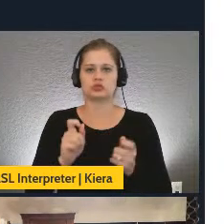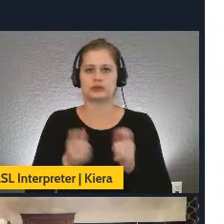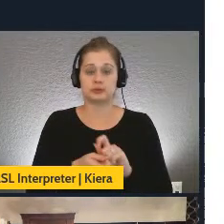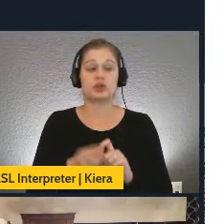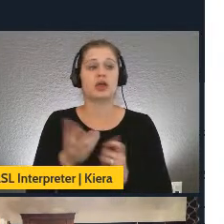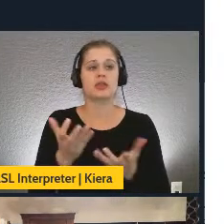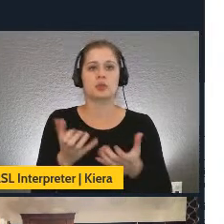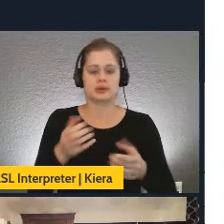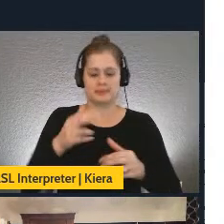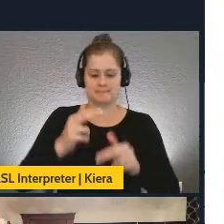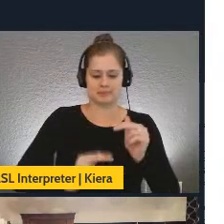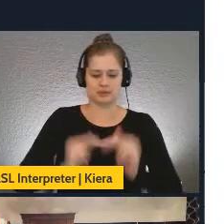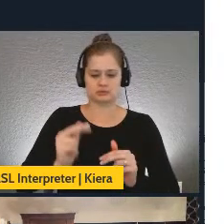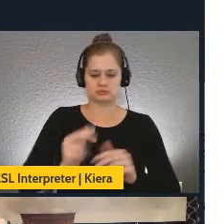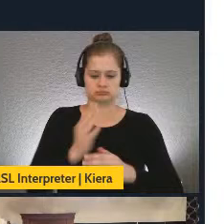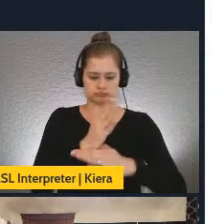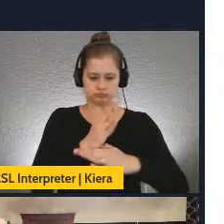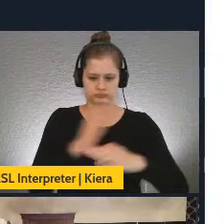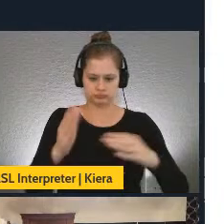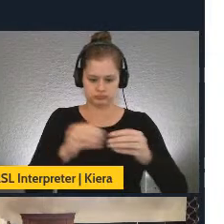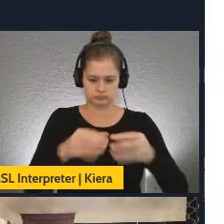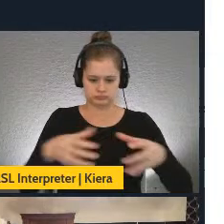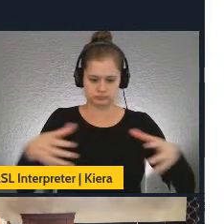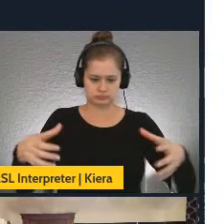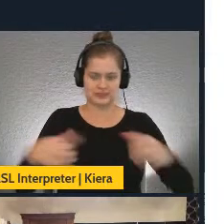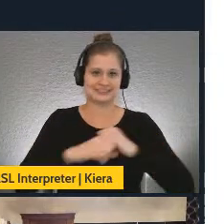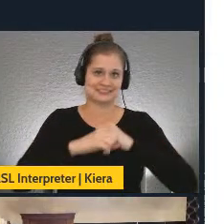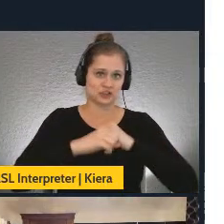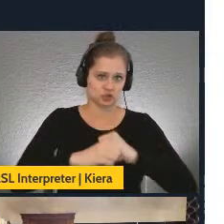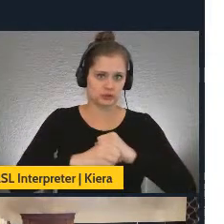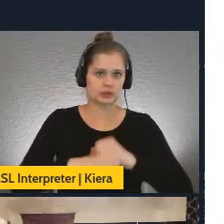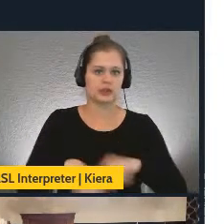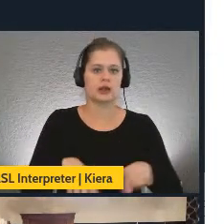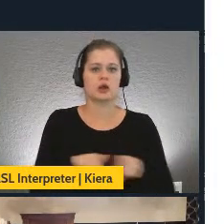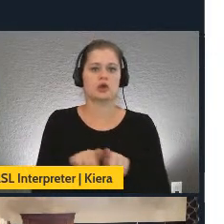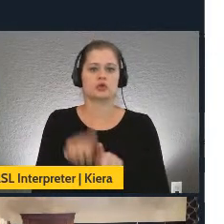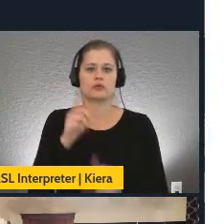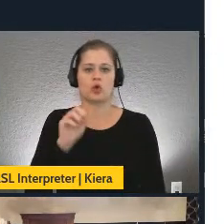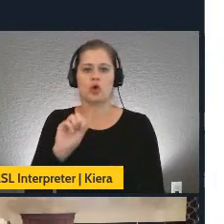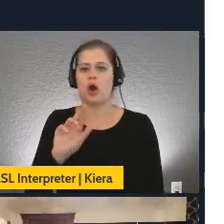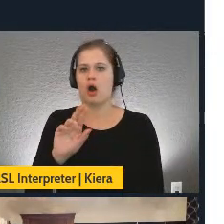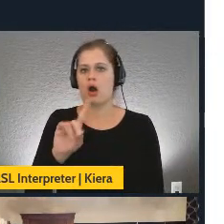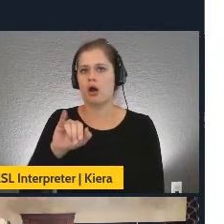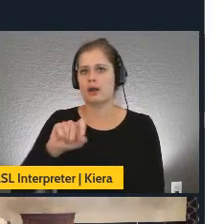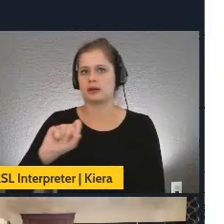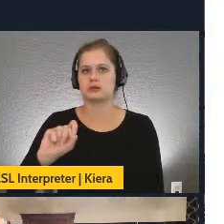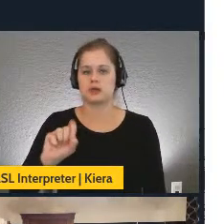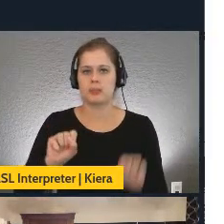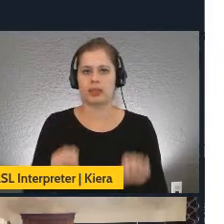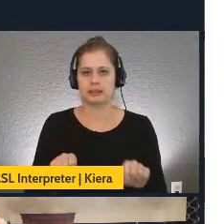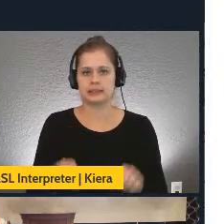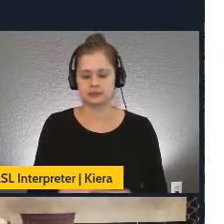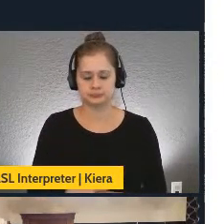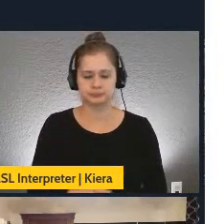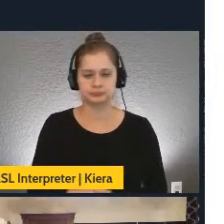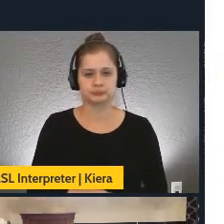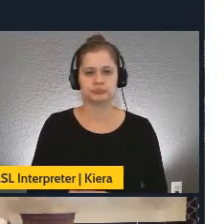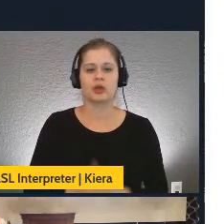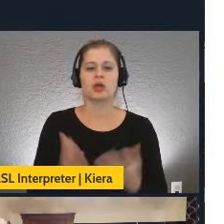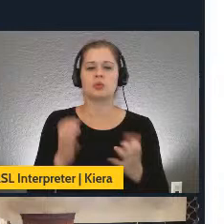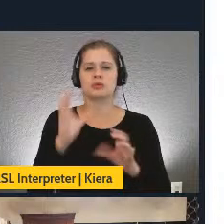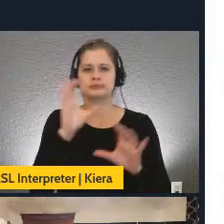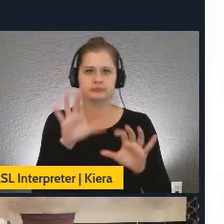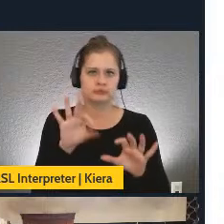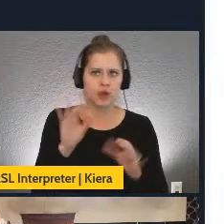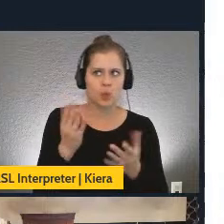scale, reducibility, security, and auditability. And they wanted to find the right